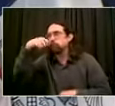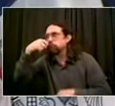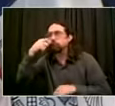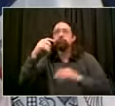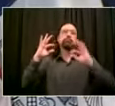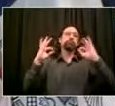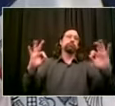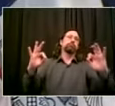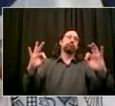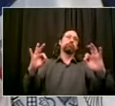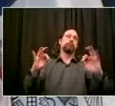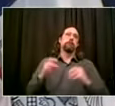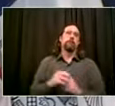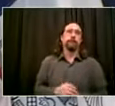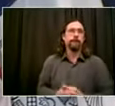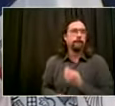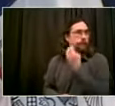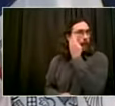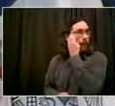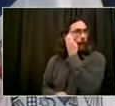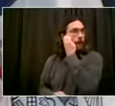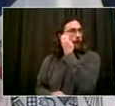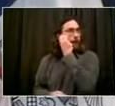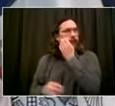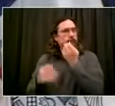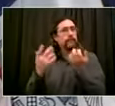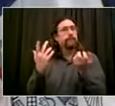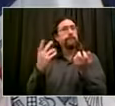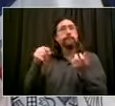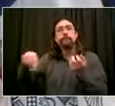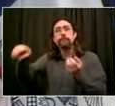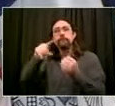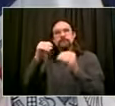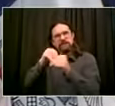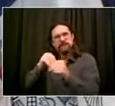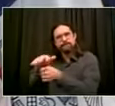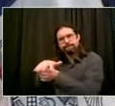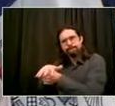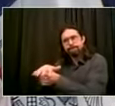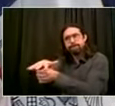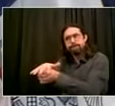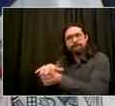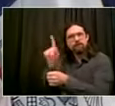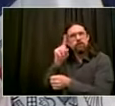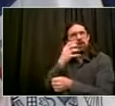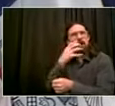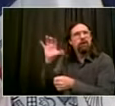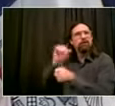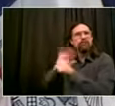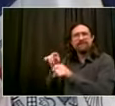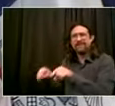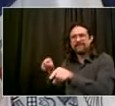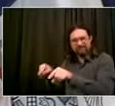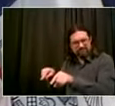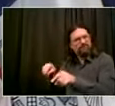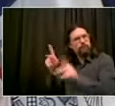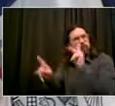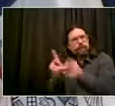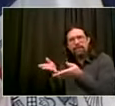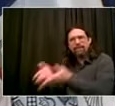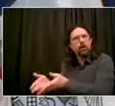stayed stable and lower. We have some parts of Brooklyn where we just need to convince people more that testing makes sense